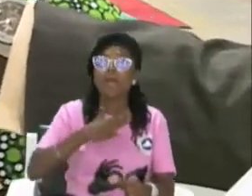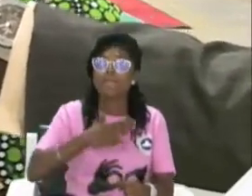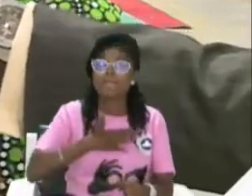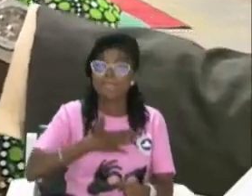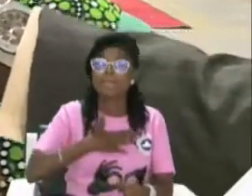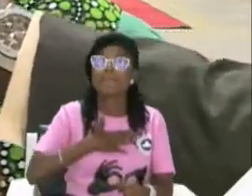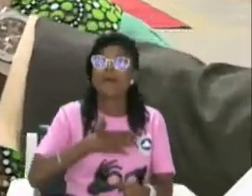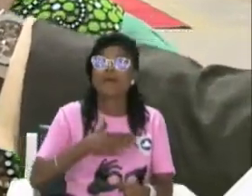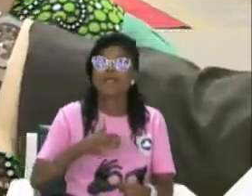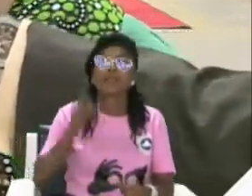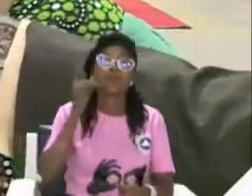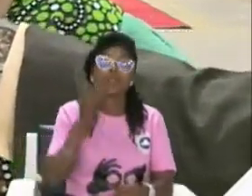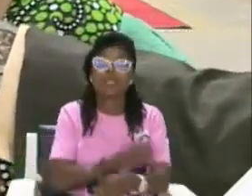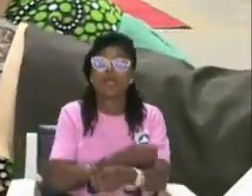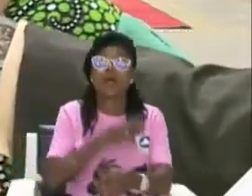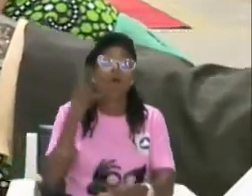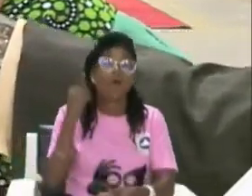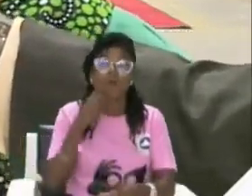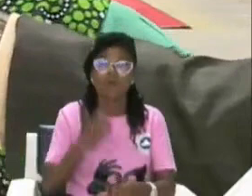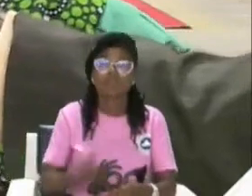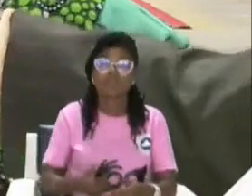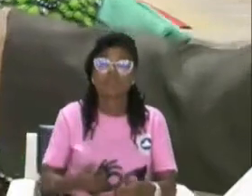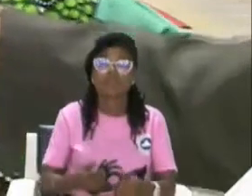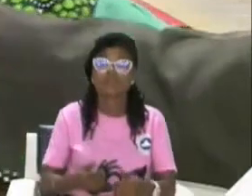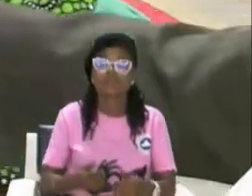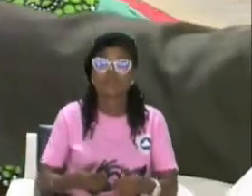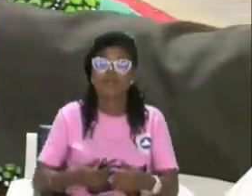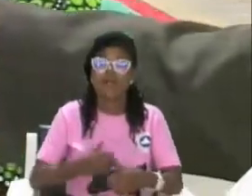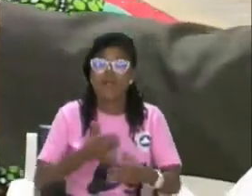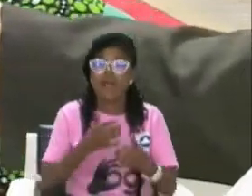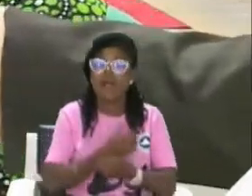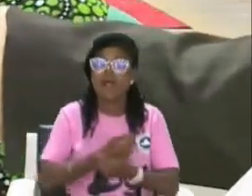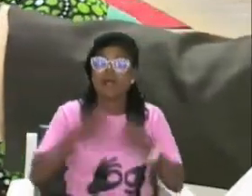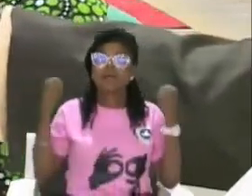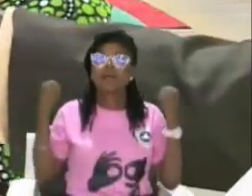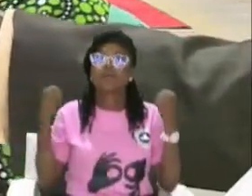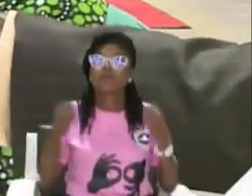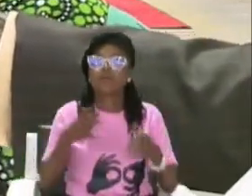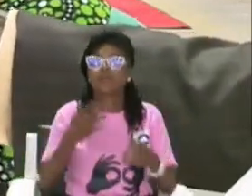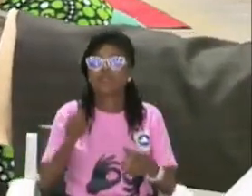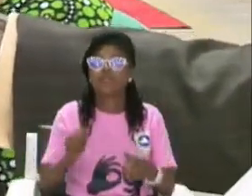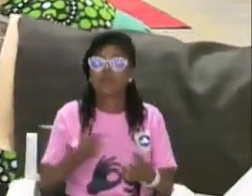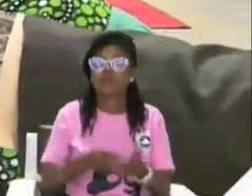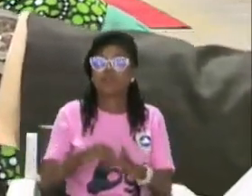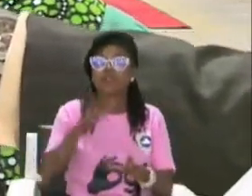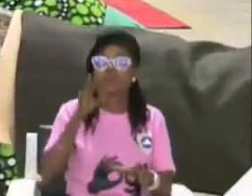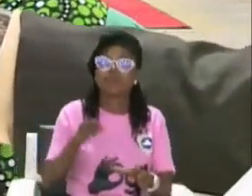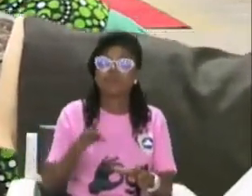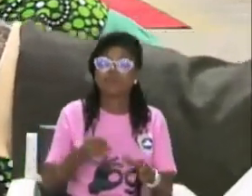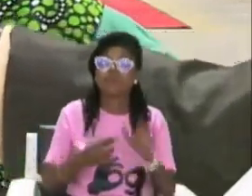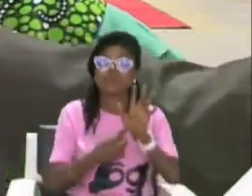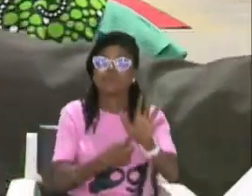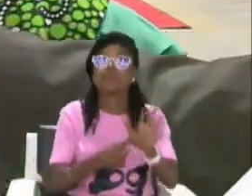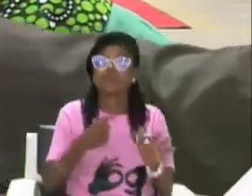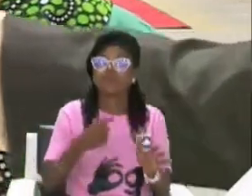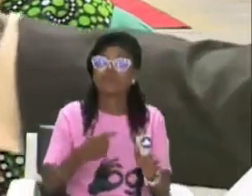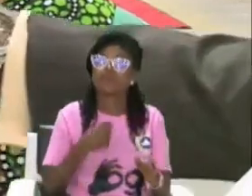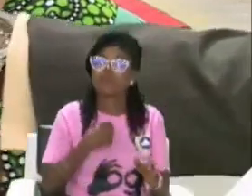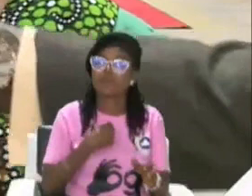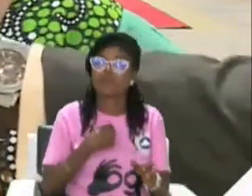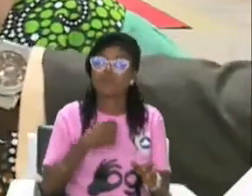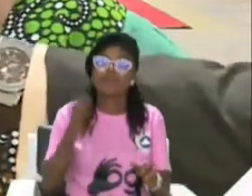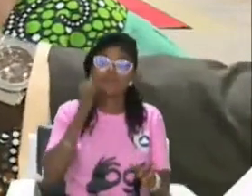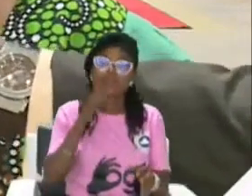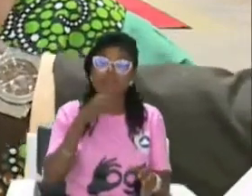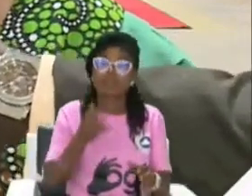mathematics teacher when she was in primary school. So the Holy Spirit revealed it to me, though she didn't tell me. She said she